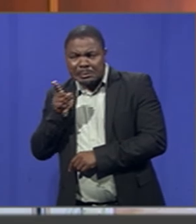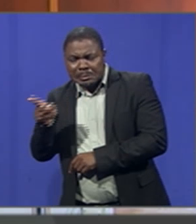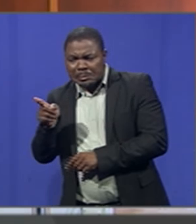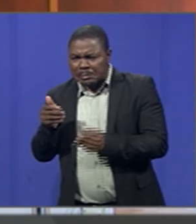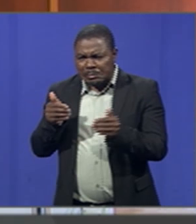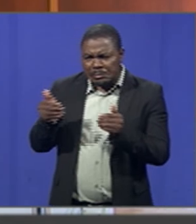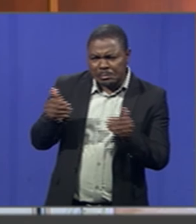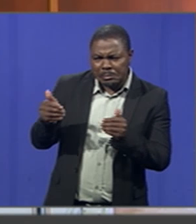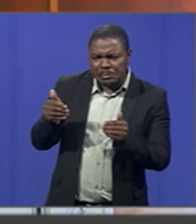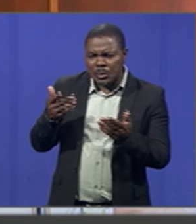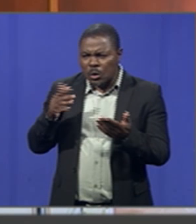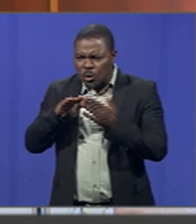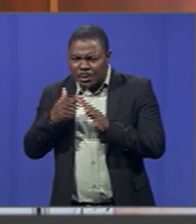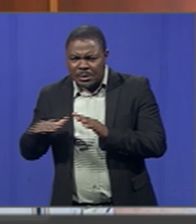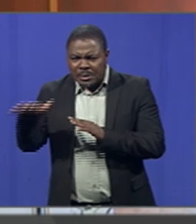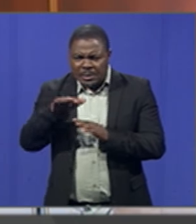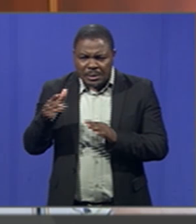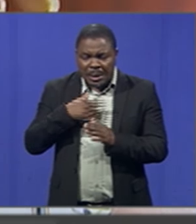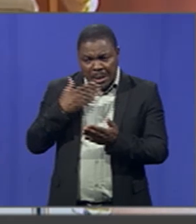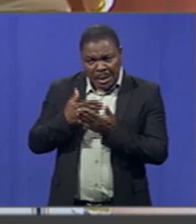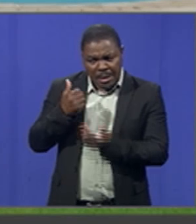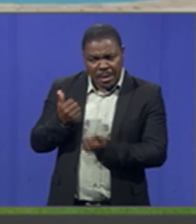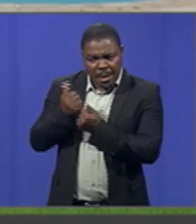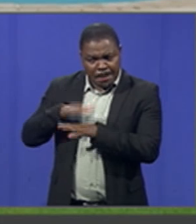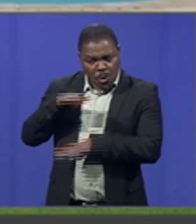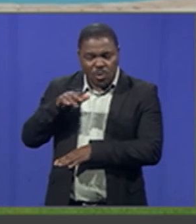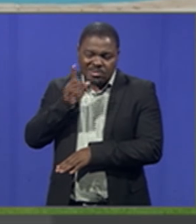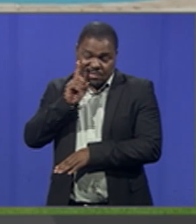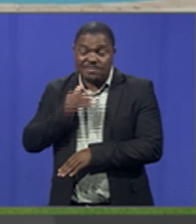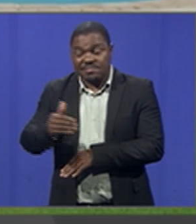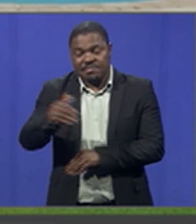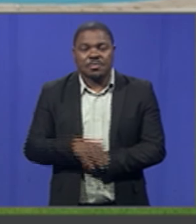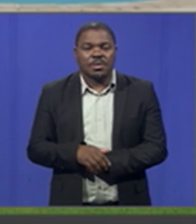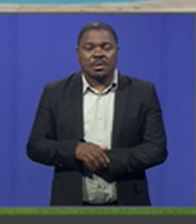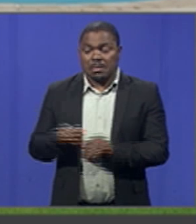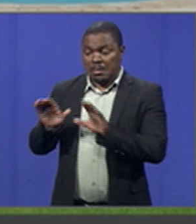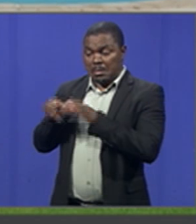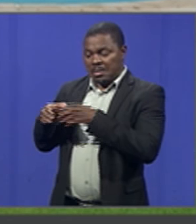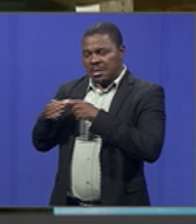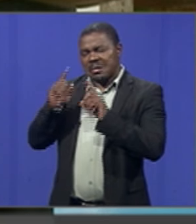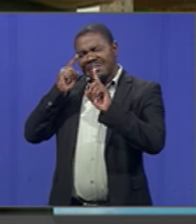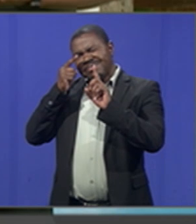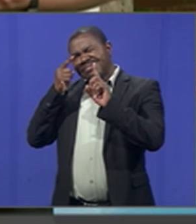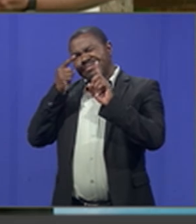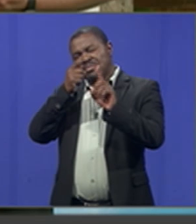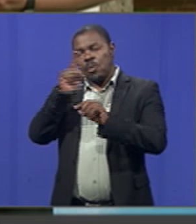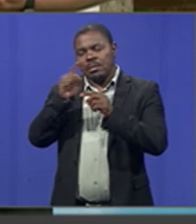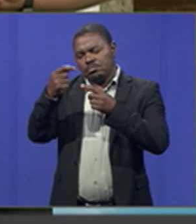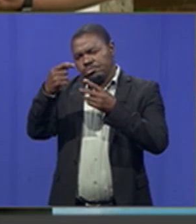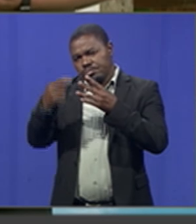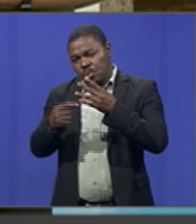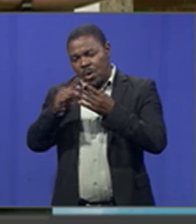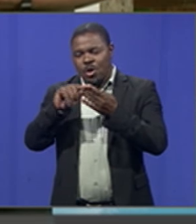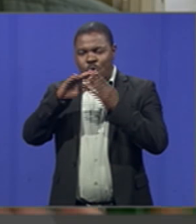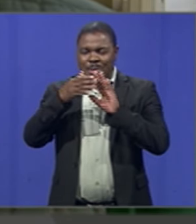o ikaegileng ka se baagi ba se tlhokang o tla ba bonela kemonokeng. Lekoko la re le tsepamisitse mogopolo mo dintlheng tse di